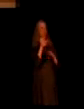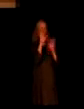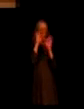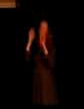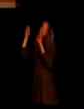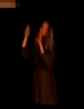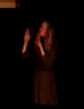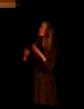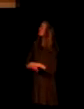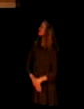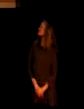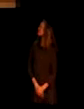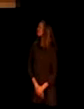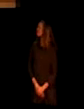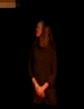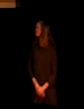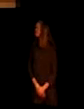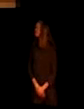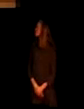And